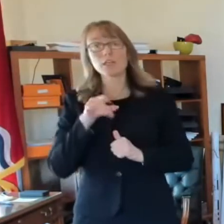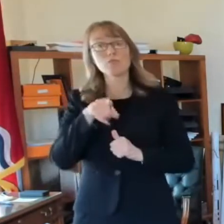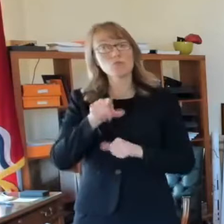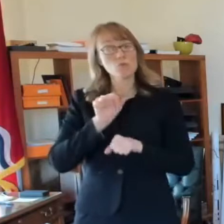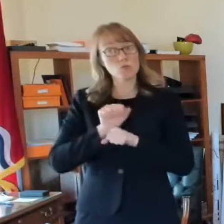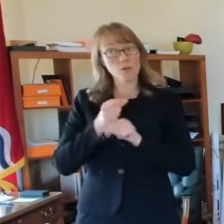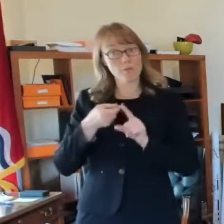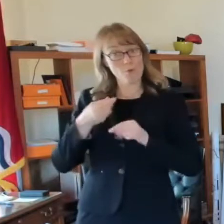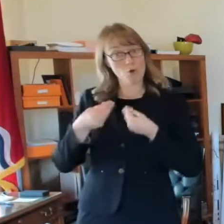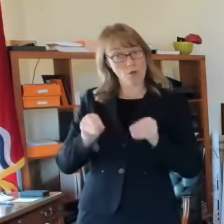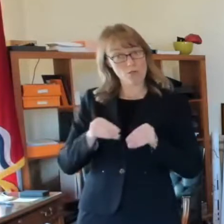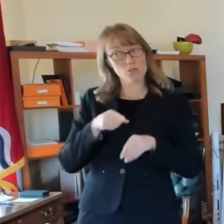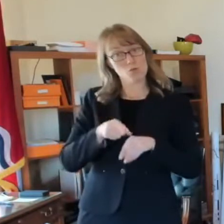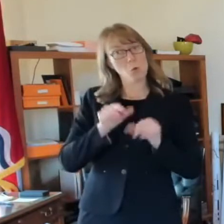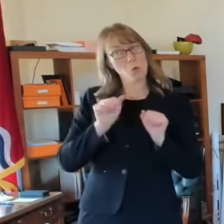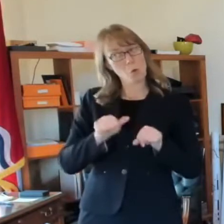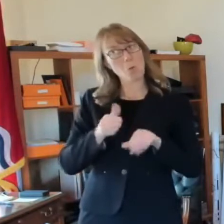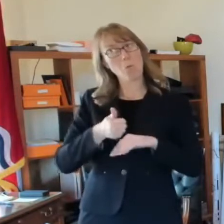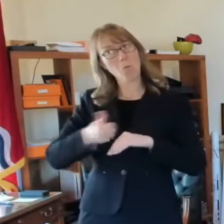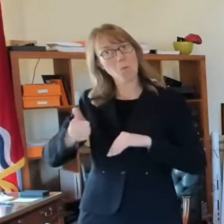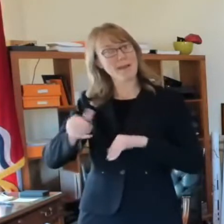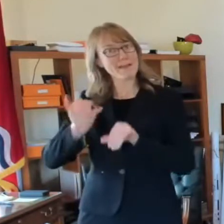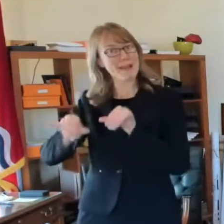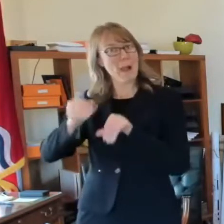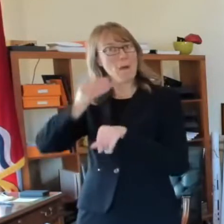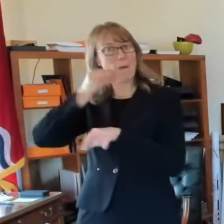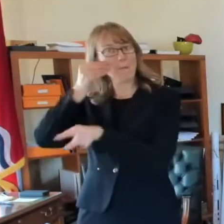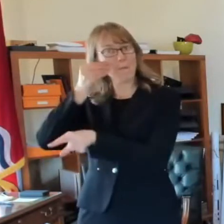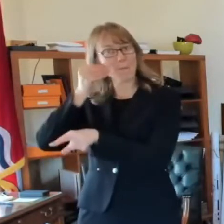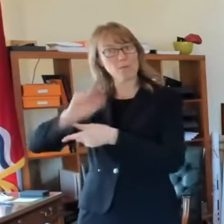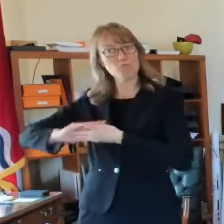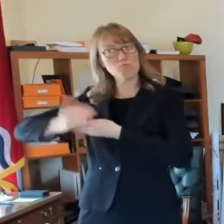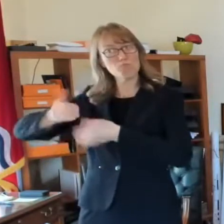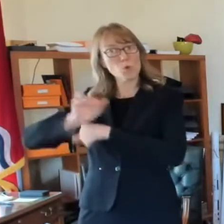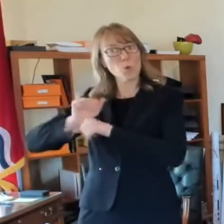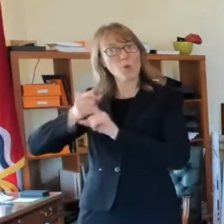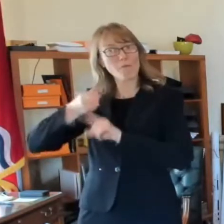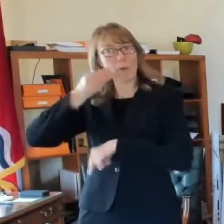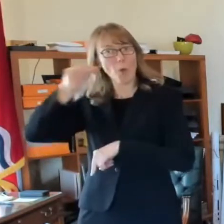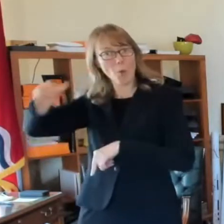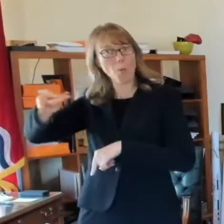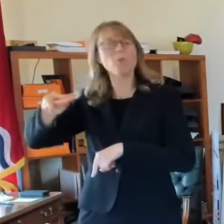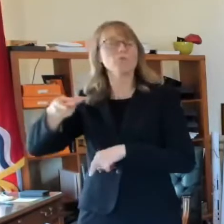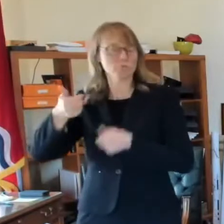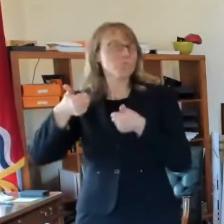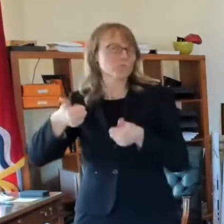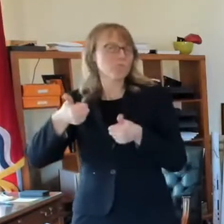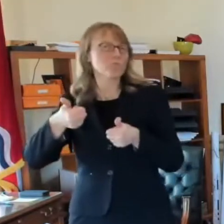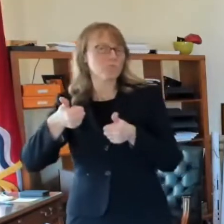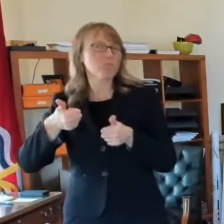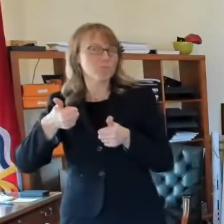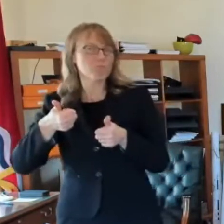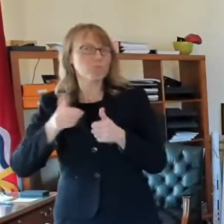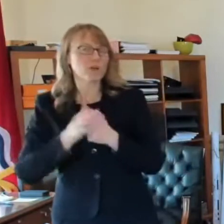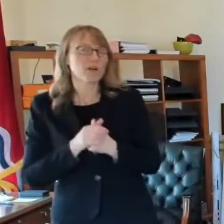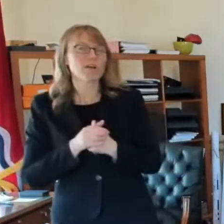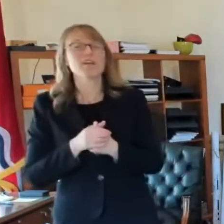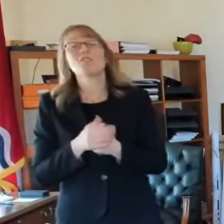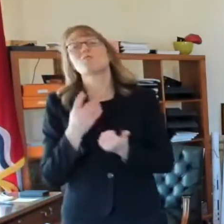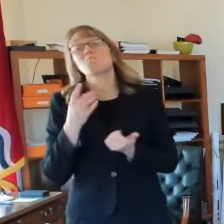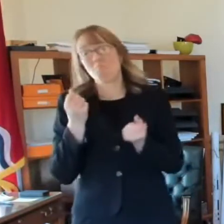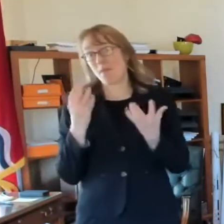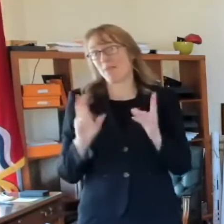a preferable situation. I know many people are doing that. They may come into the office, a day a week,